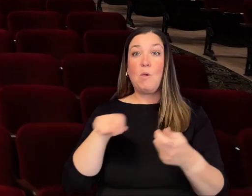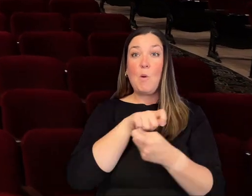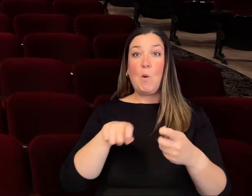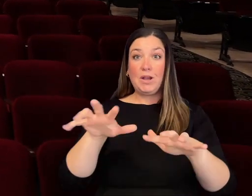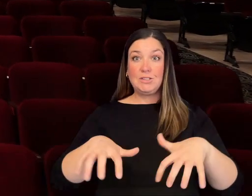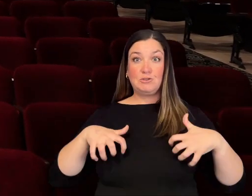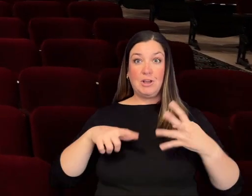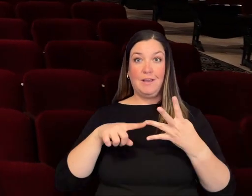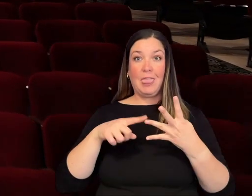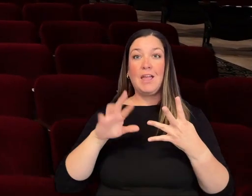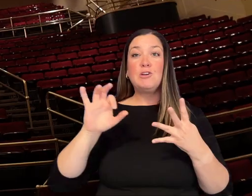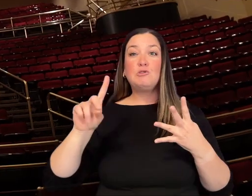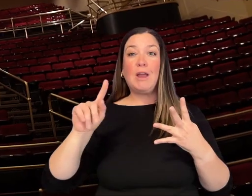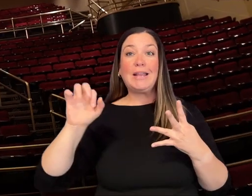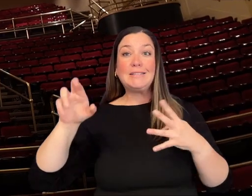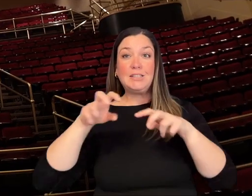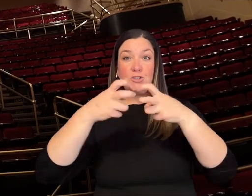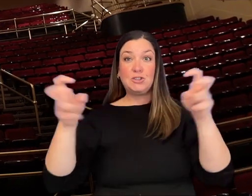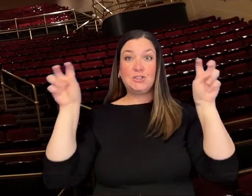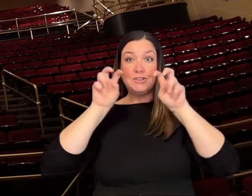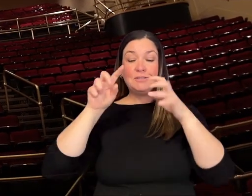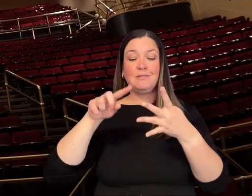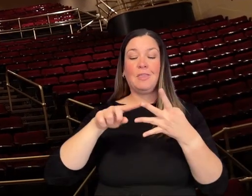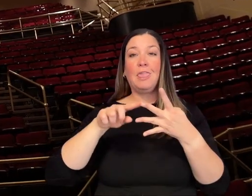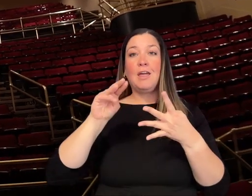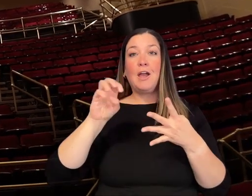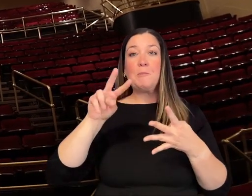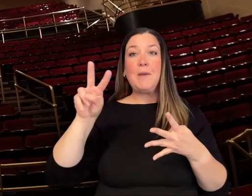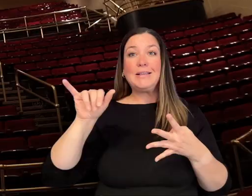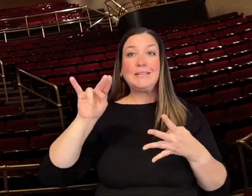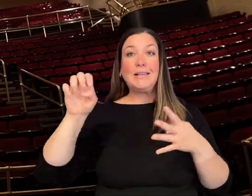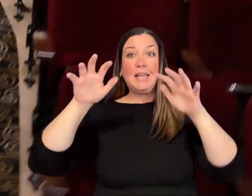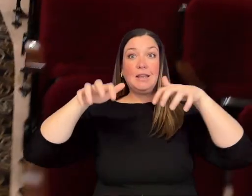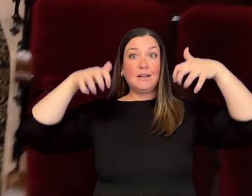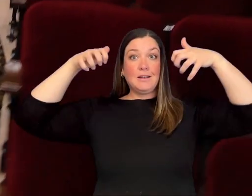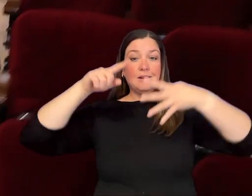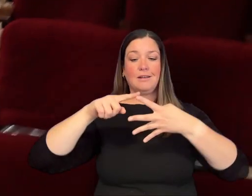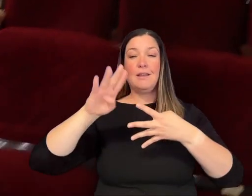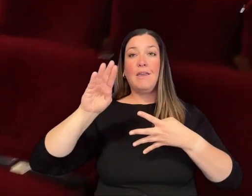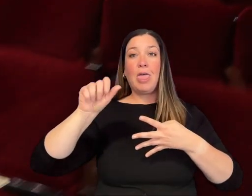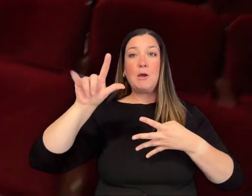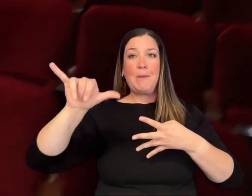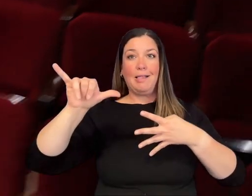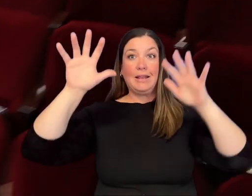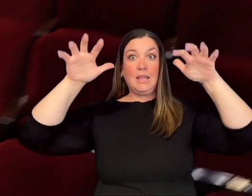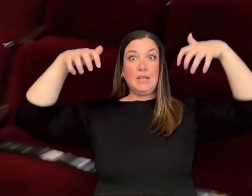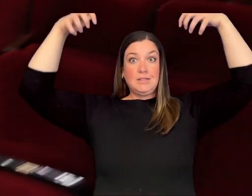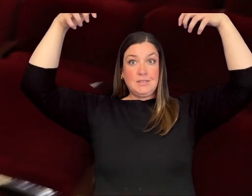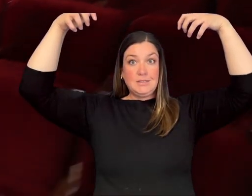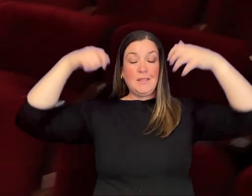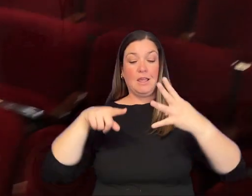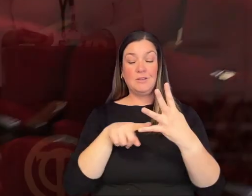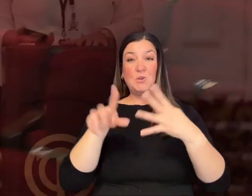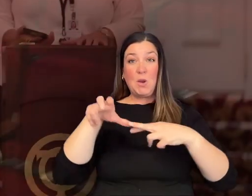Theater: orchestra, grand tier, mezzanine, and the balcony. If you are seated on the orchestra level, you may